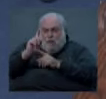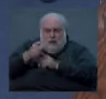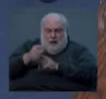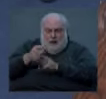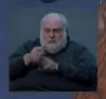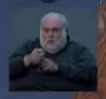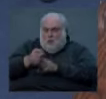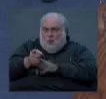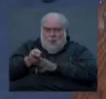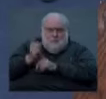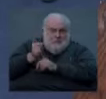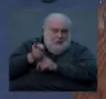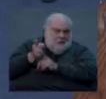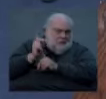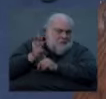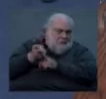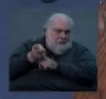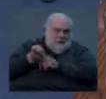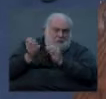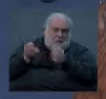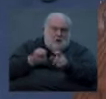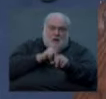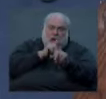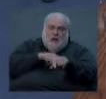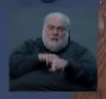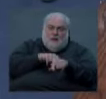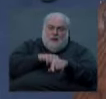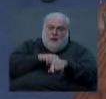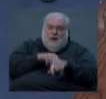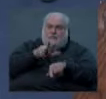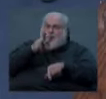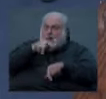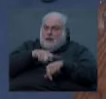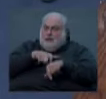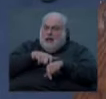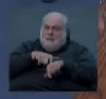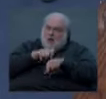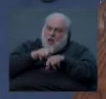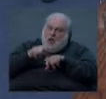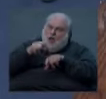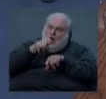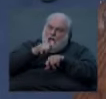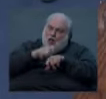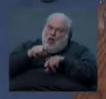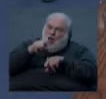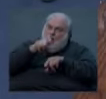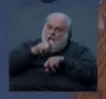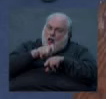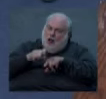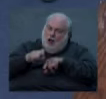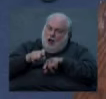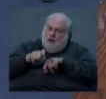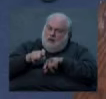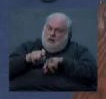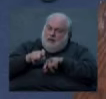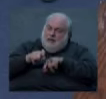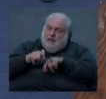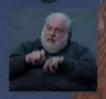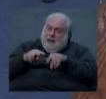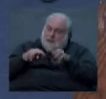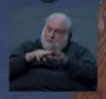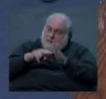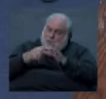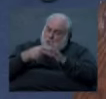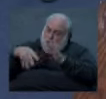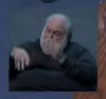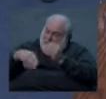minute. You can't get anybody in three rounds of calls. I think if you further take on